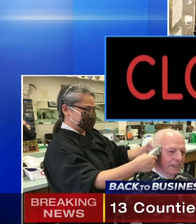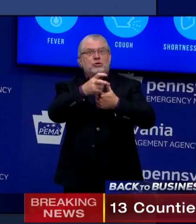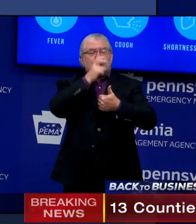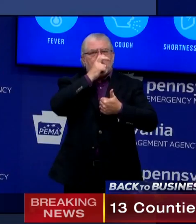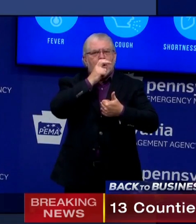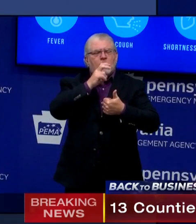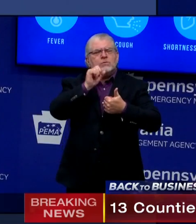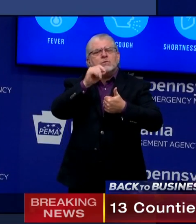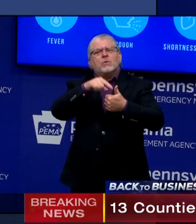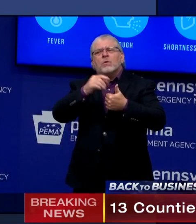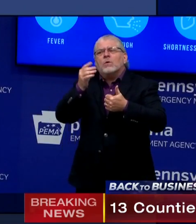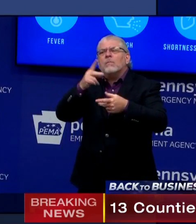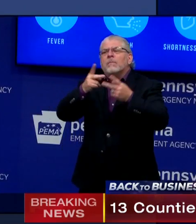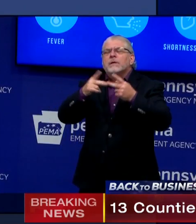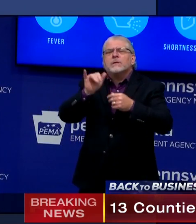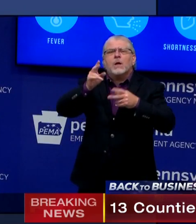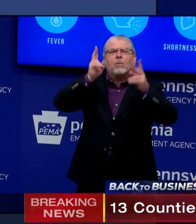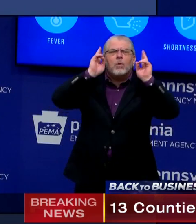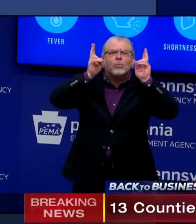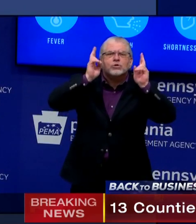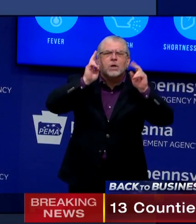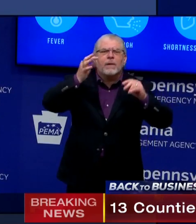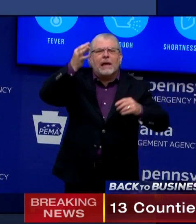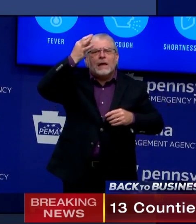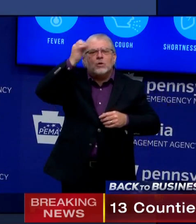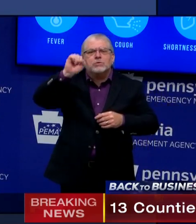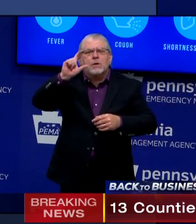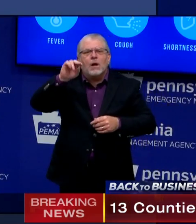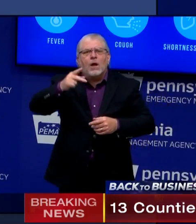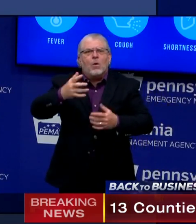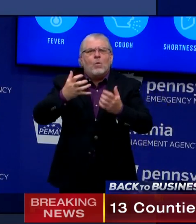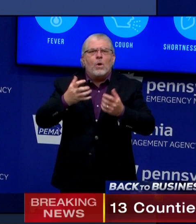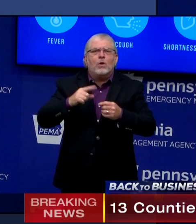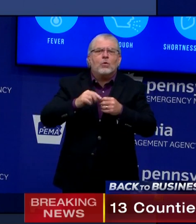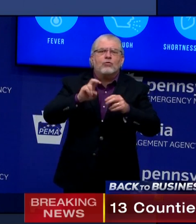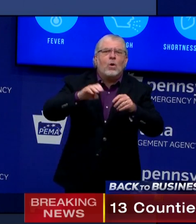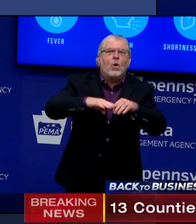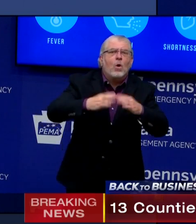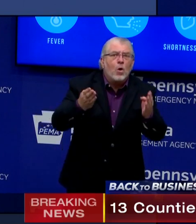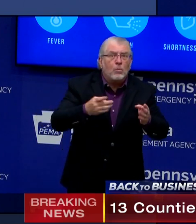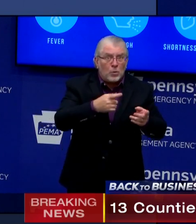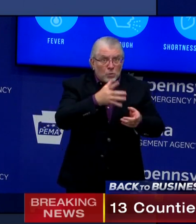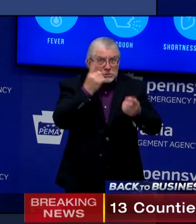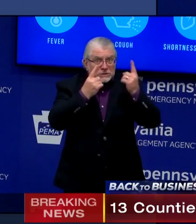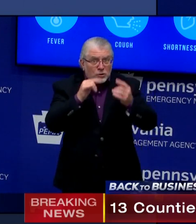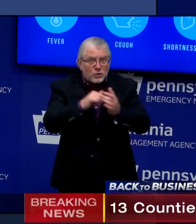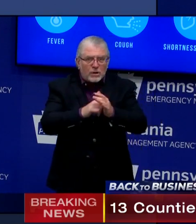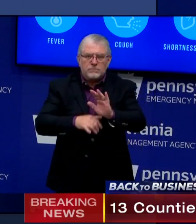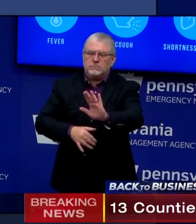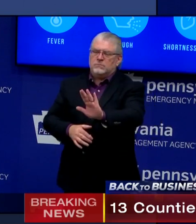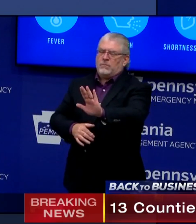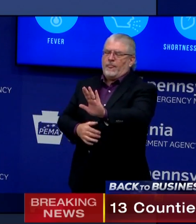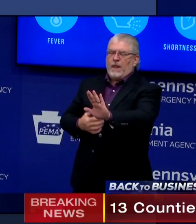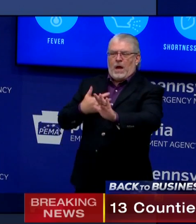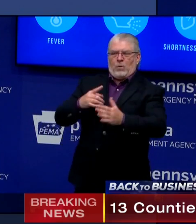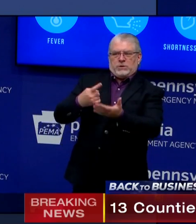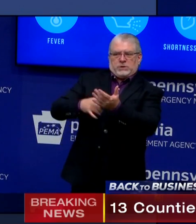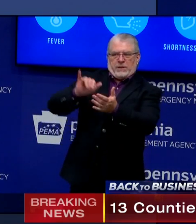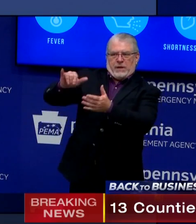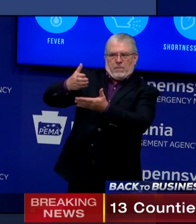week. No, we're not looking at that plan. And again, I understand the frustration. I share that frustration. This